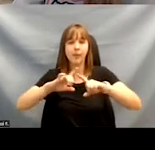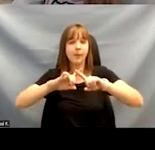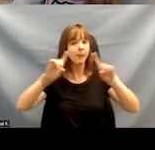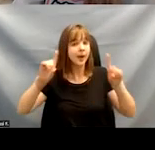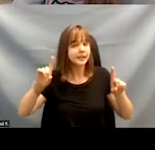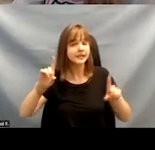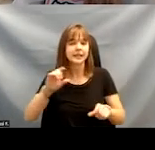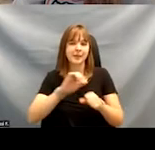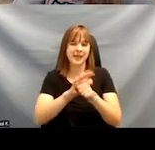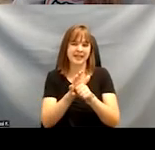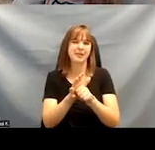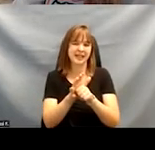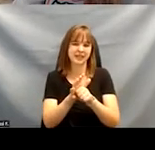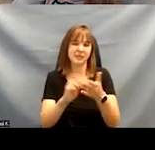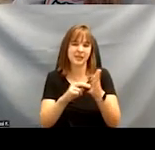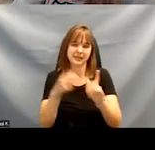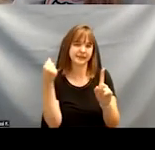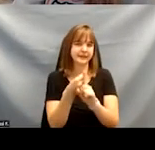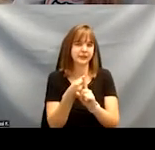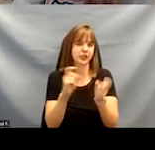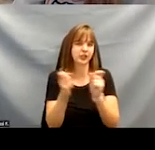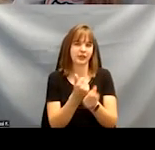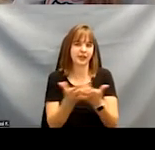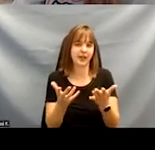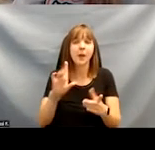My daughter was born March of 2020.